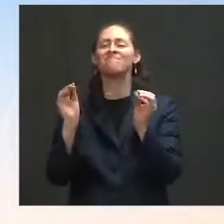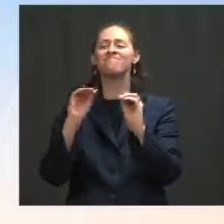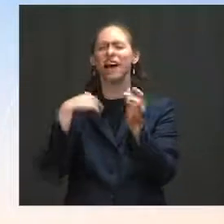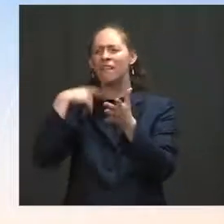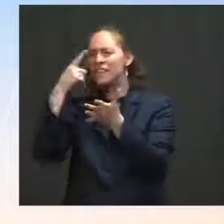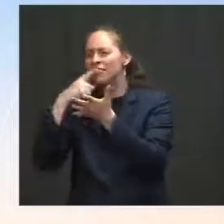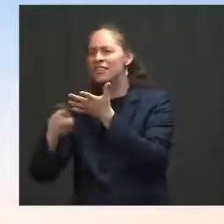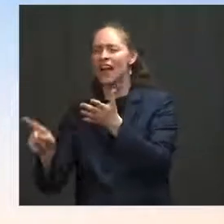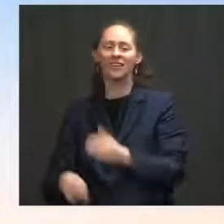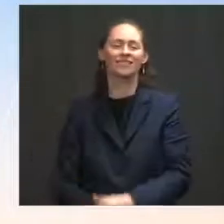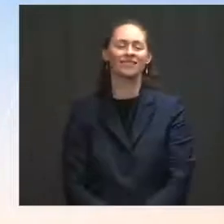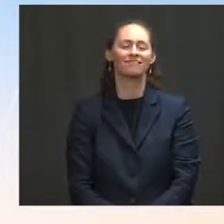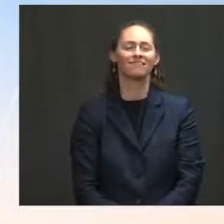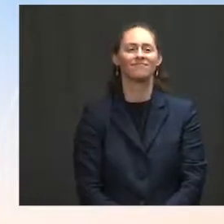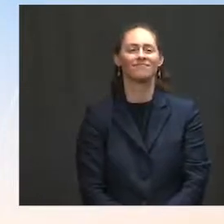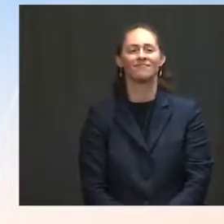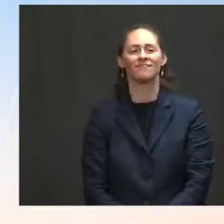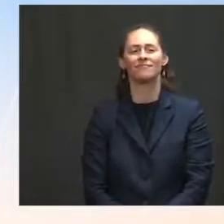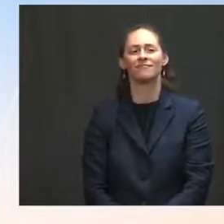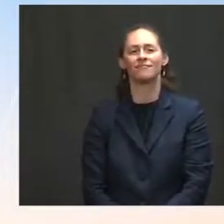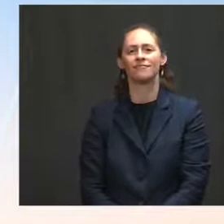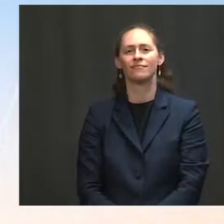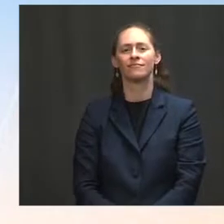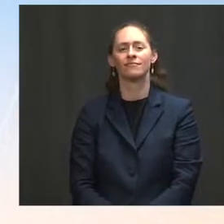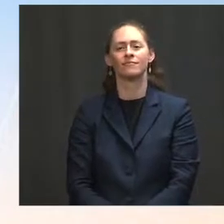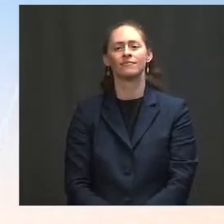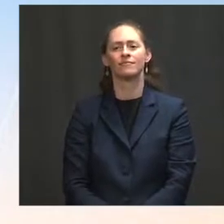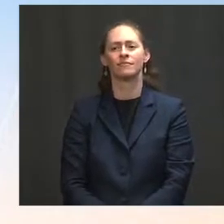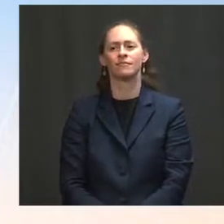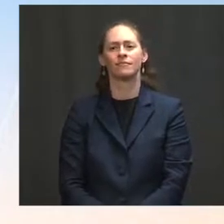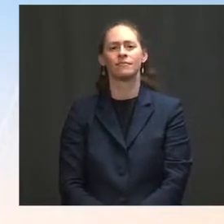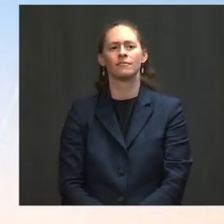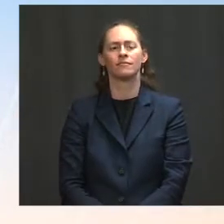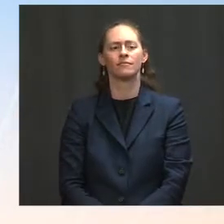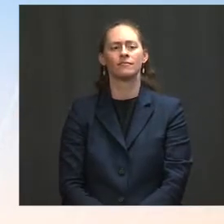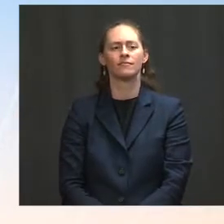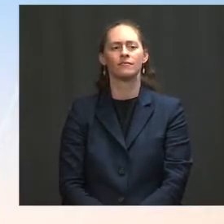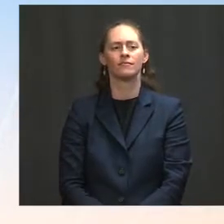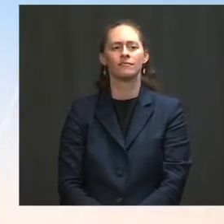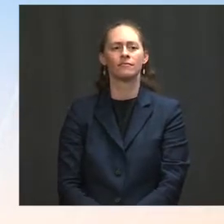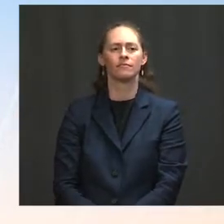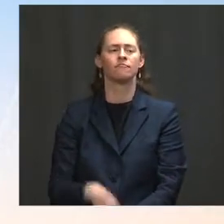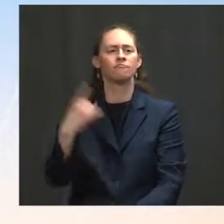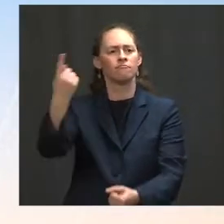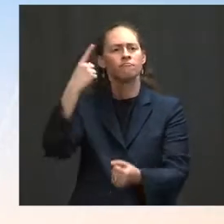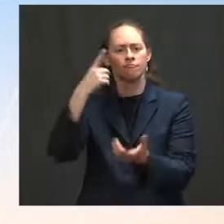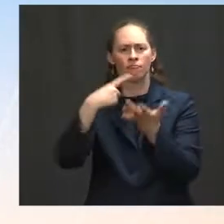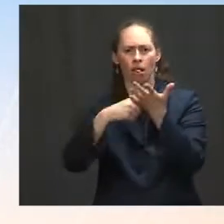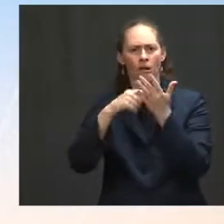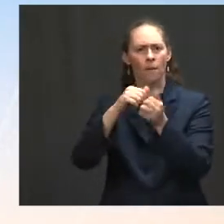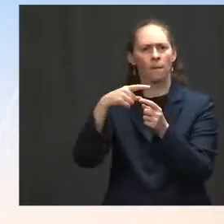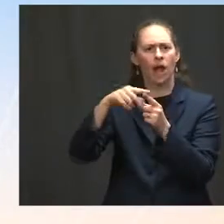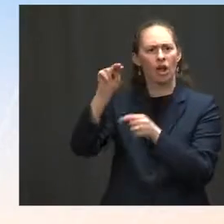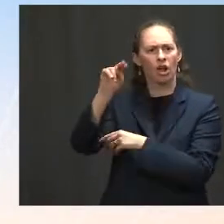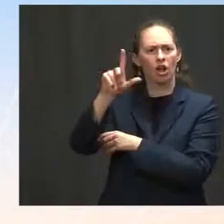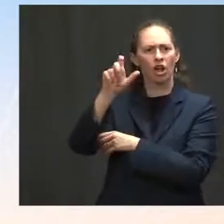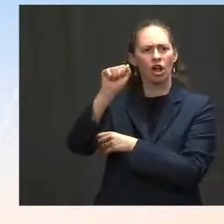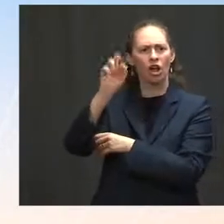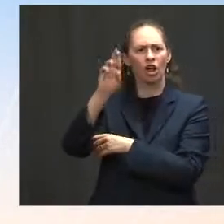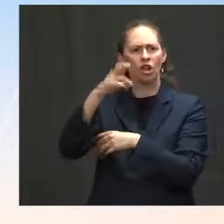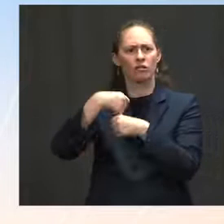Thanks, Jen. Can you give us an update on the nuclear talks in Vienna? Will we have a seventh round of